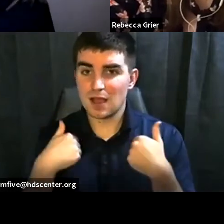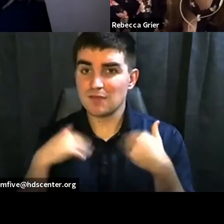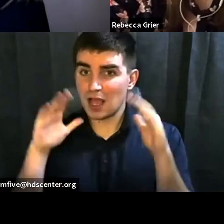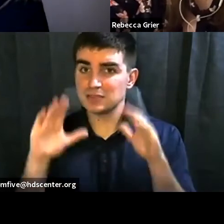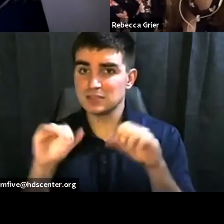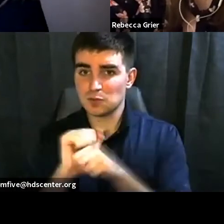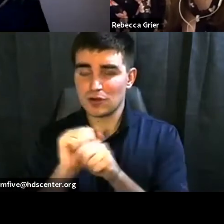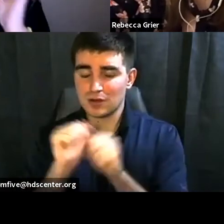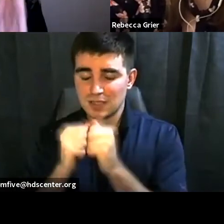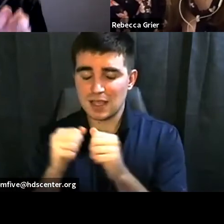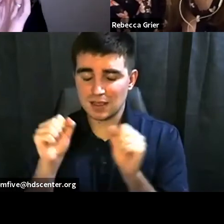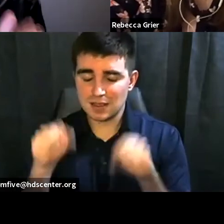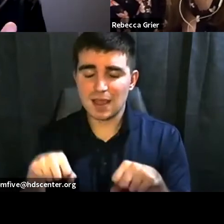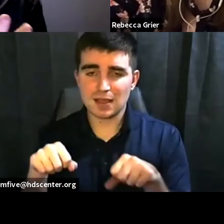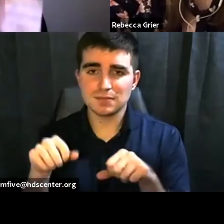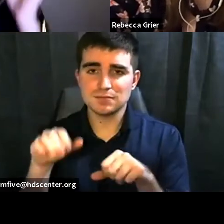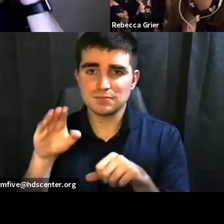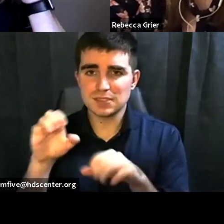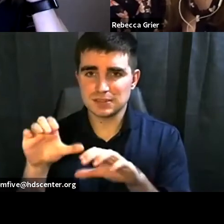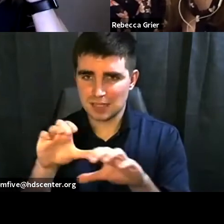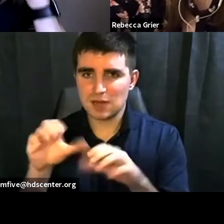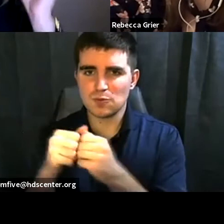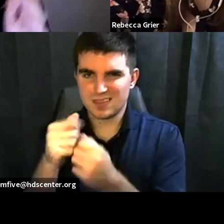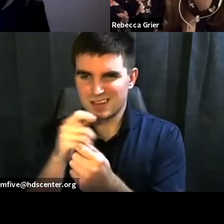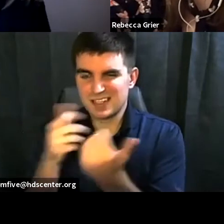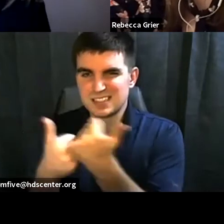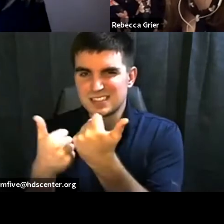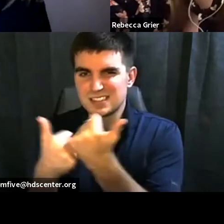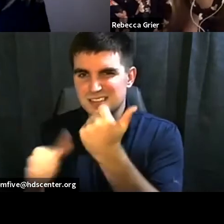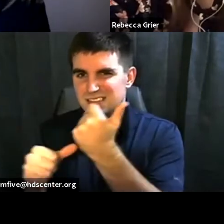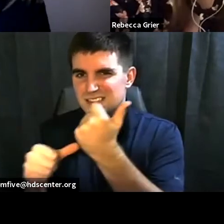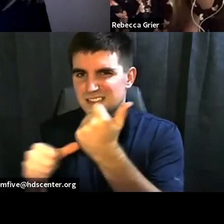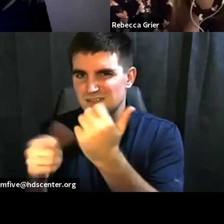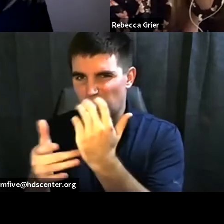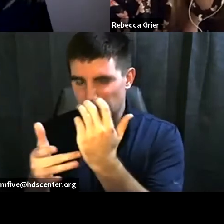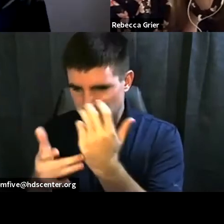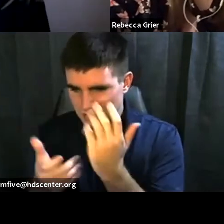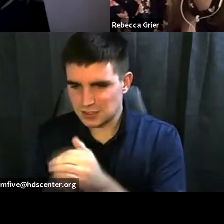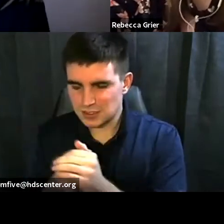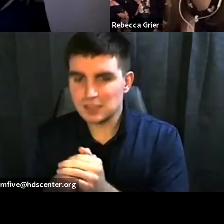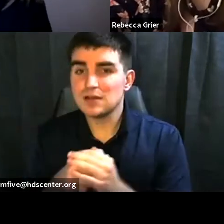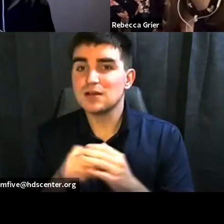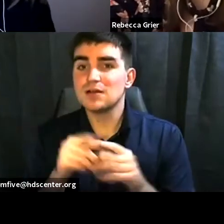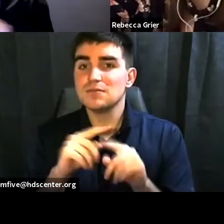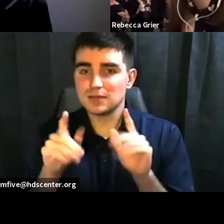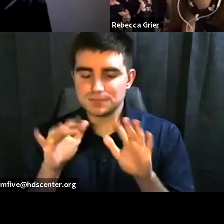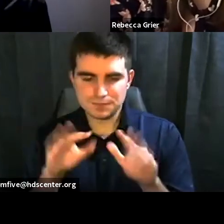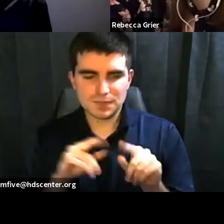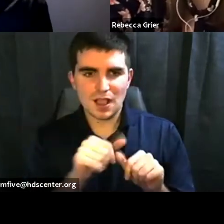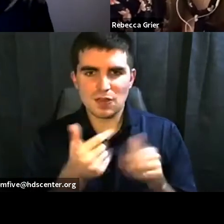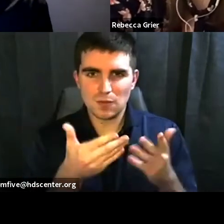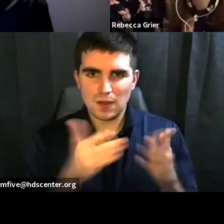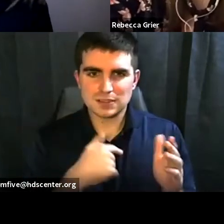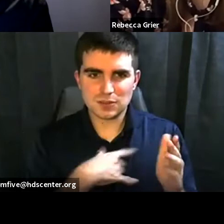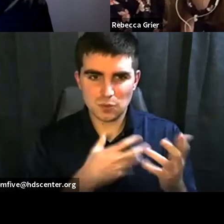done with assistive technology, which focuses on a specific need, but there are other ways of tackling things that are complementary, where you kind of try and serve the